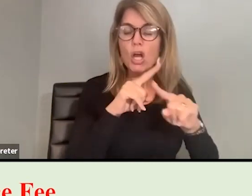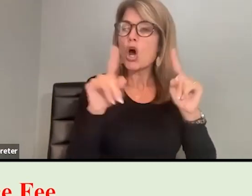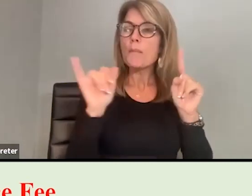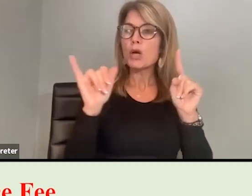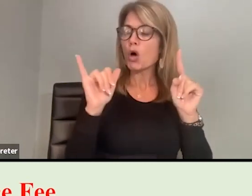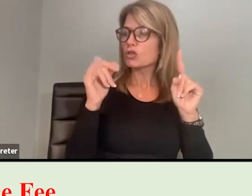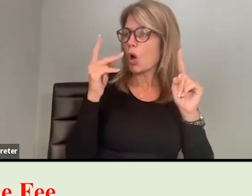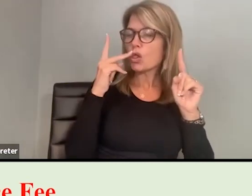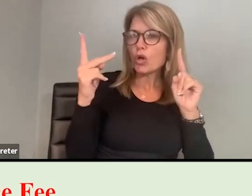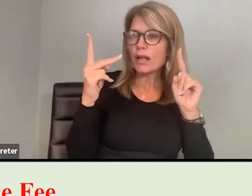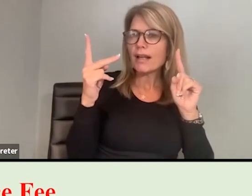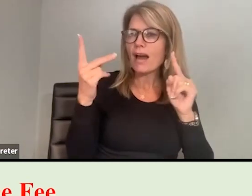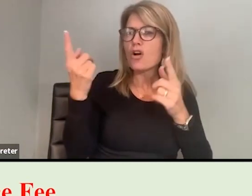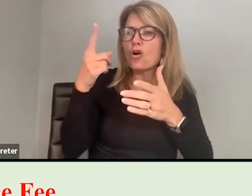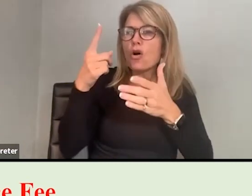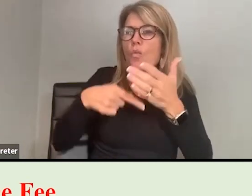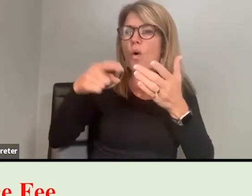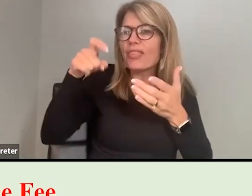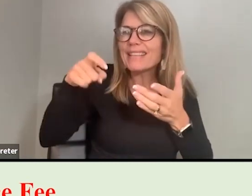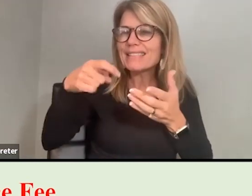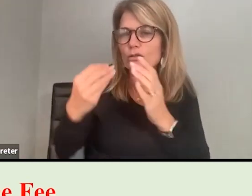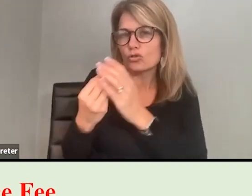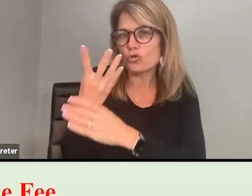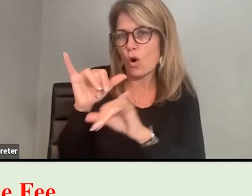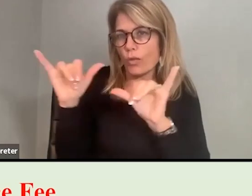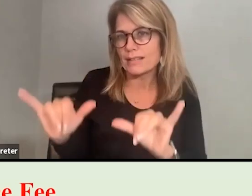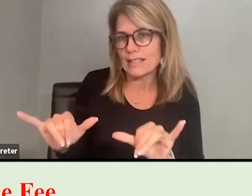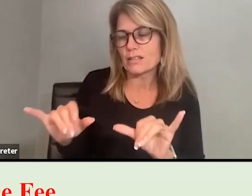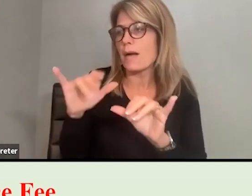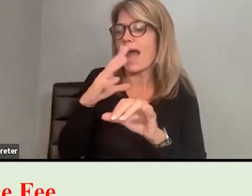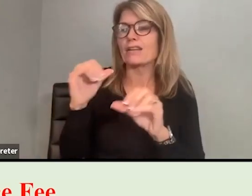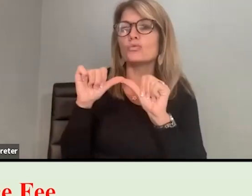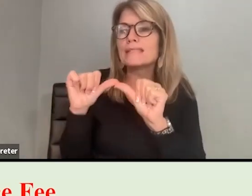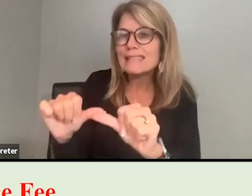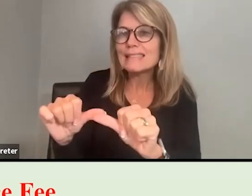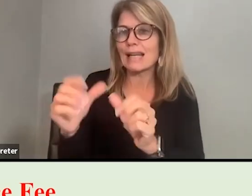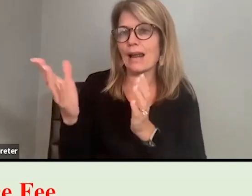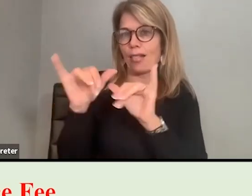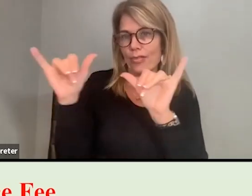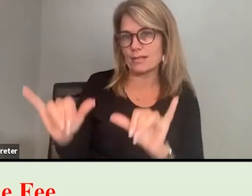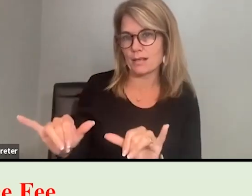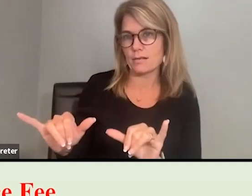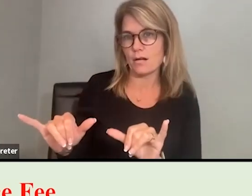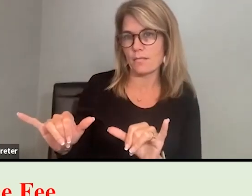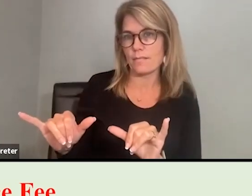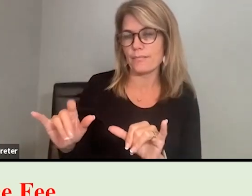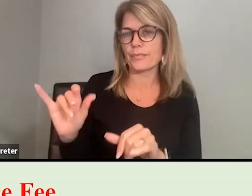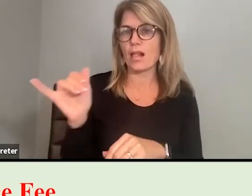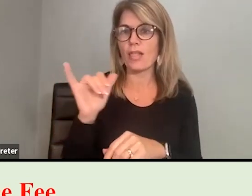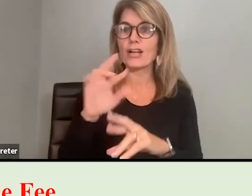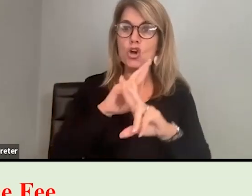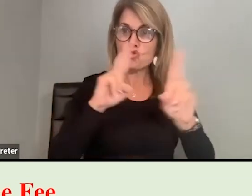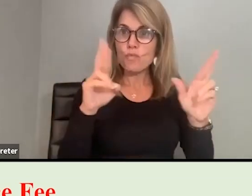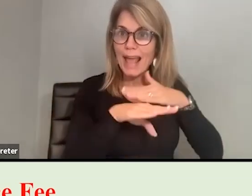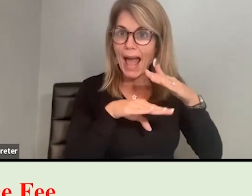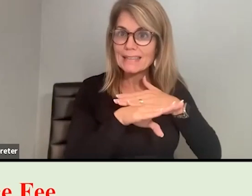things also need to grow with the system, to be sustained with the system, which is looking at your radio access lines, looking at your